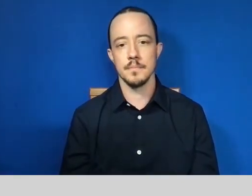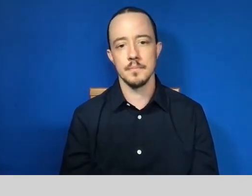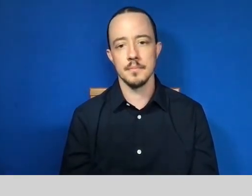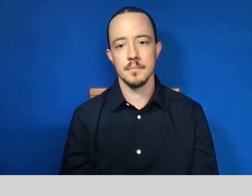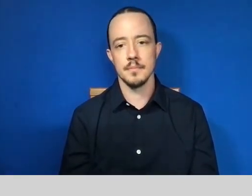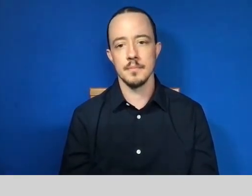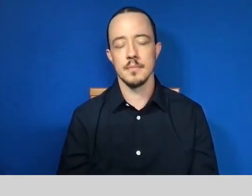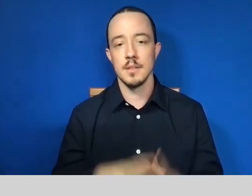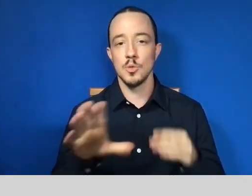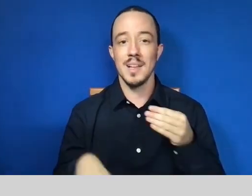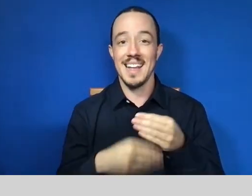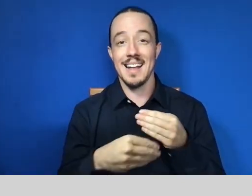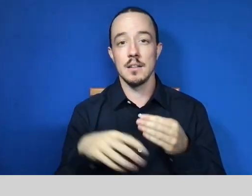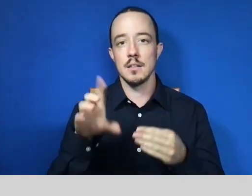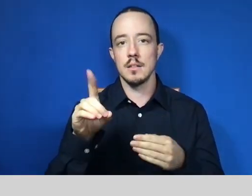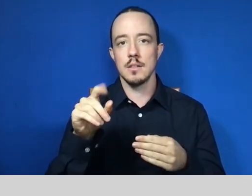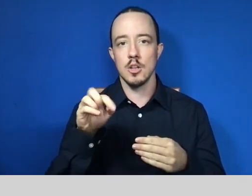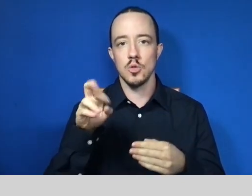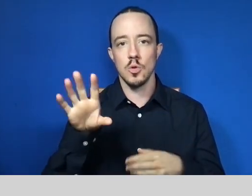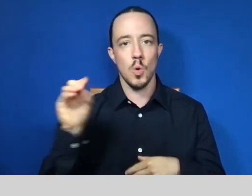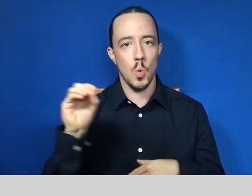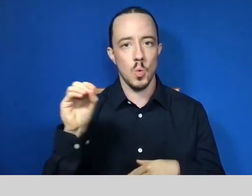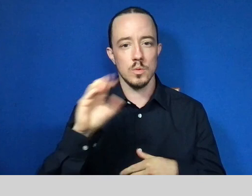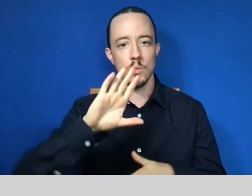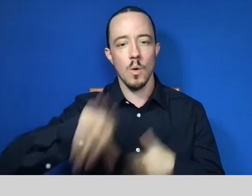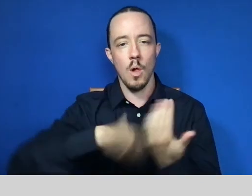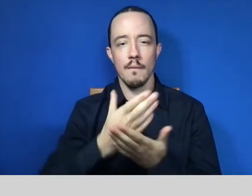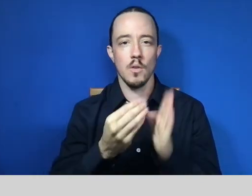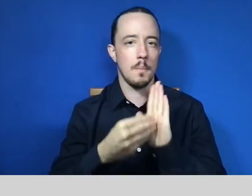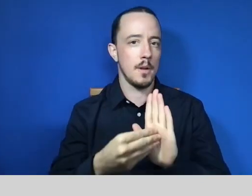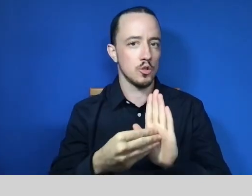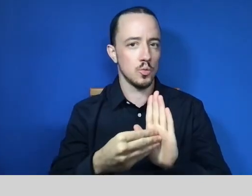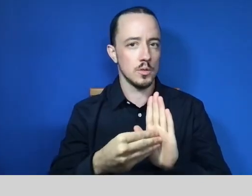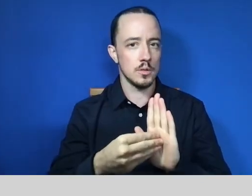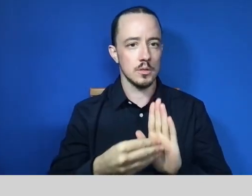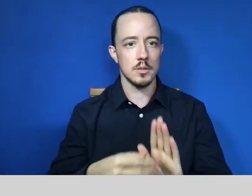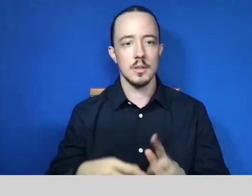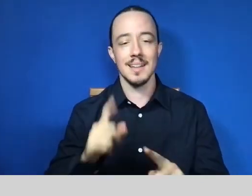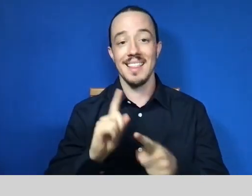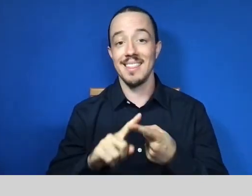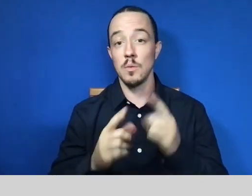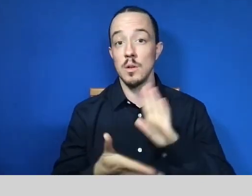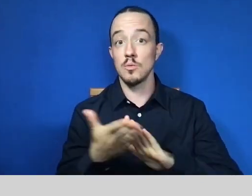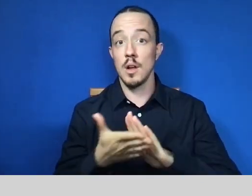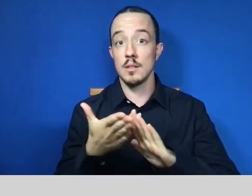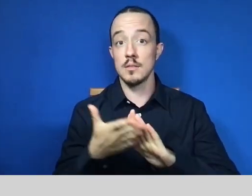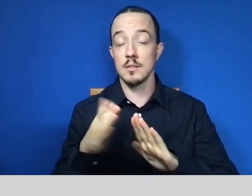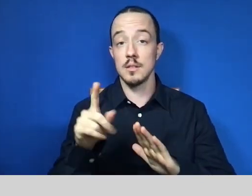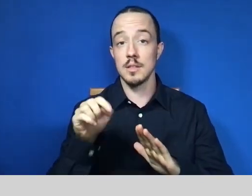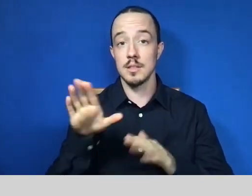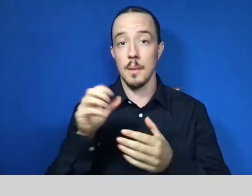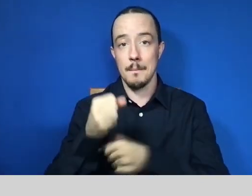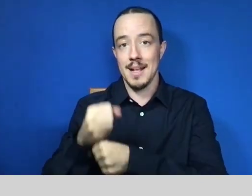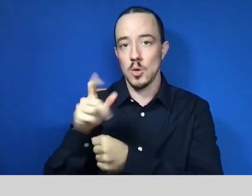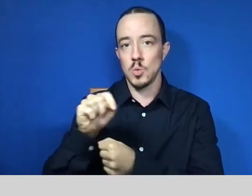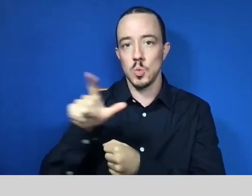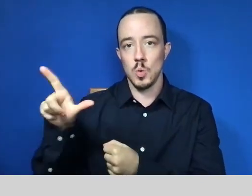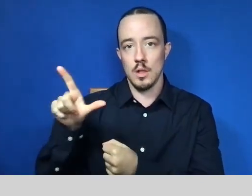we add dunder all attribute to all our modules, and then we run our stubmaker